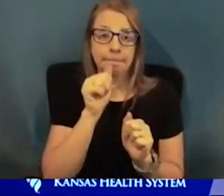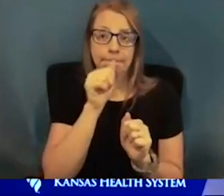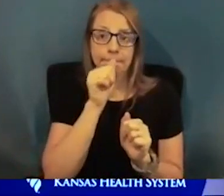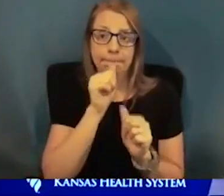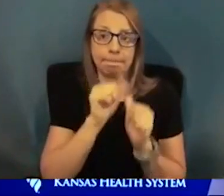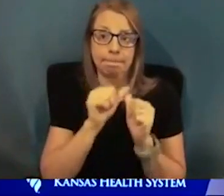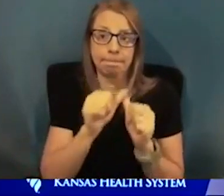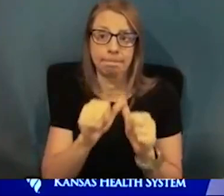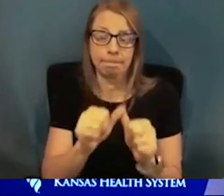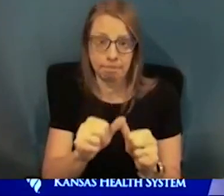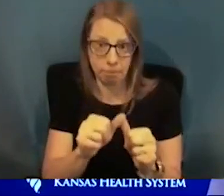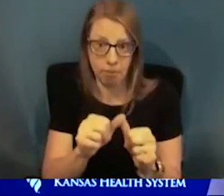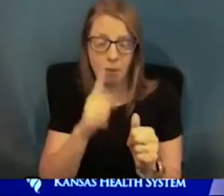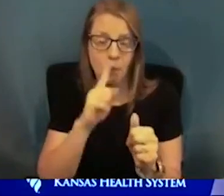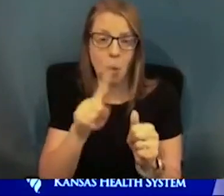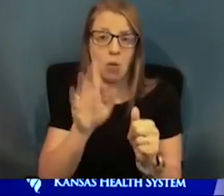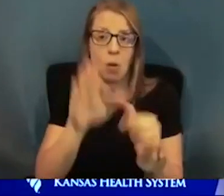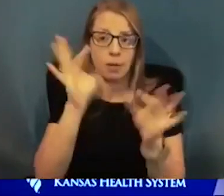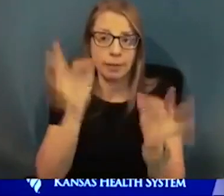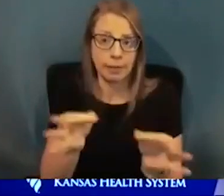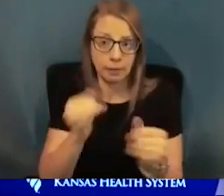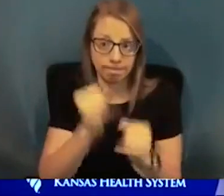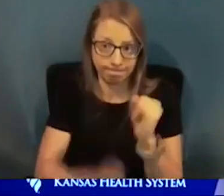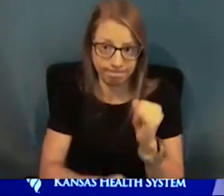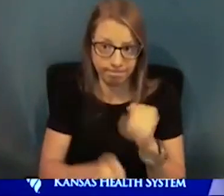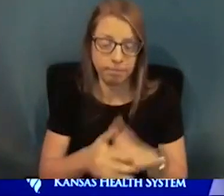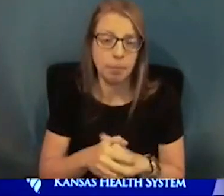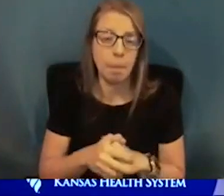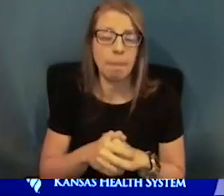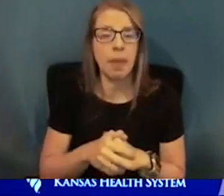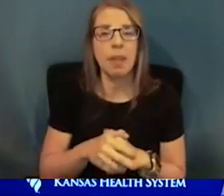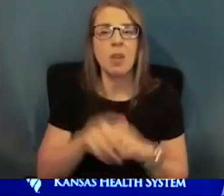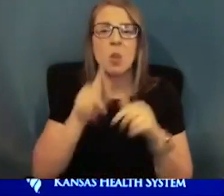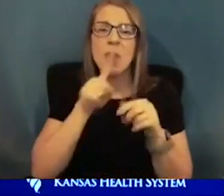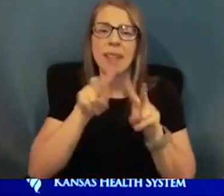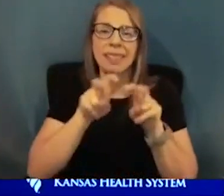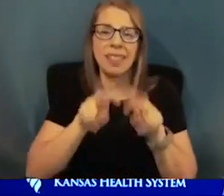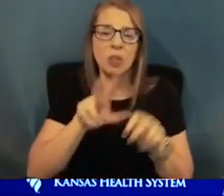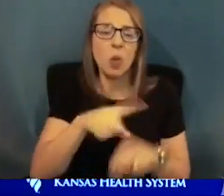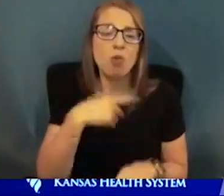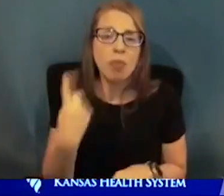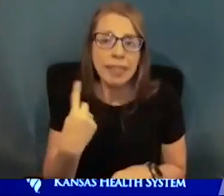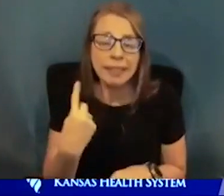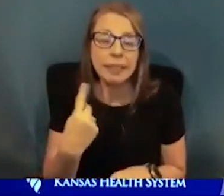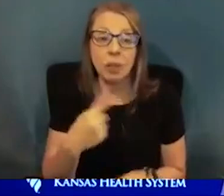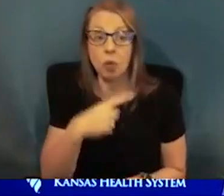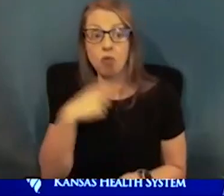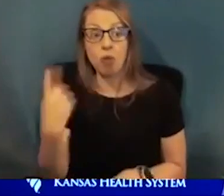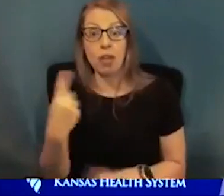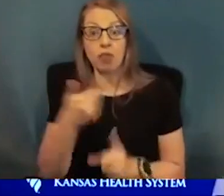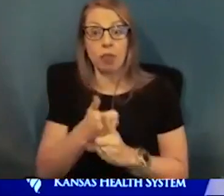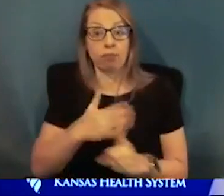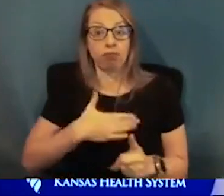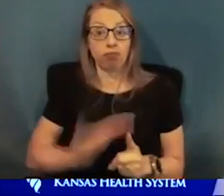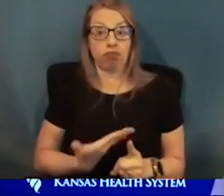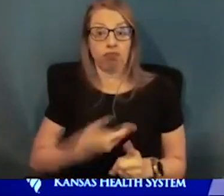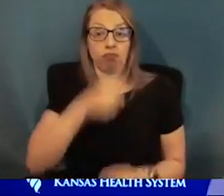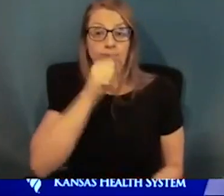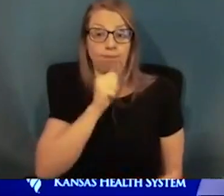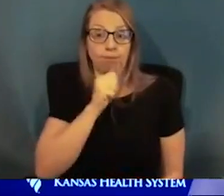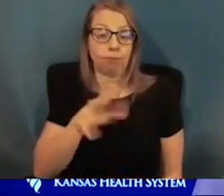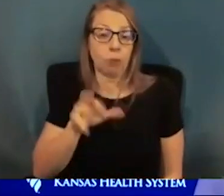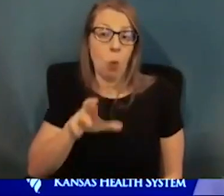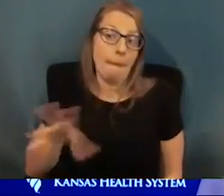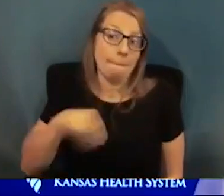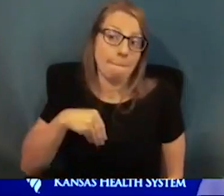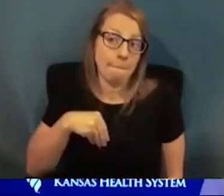decision, but really assess what is your risk and what kind of risk are you willing to tolerate. The first thing I would do